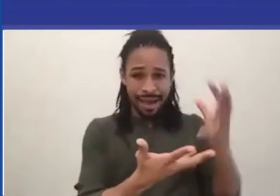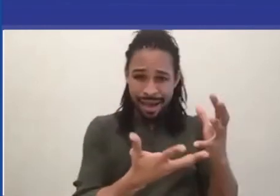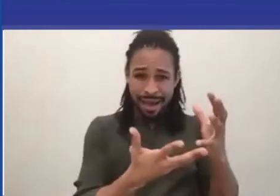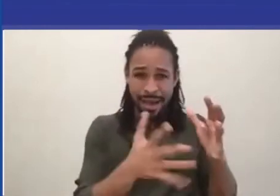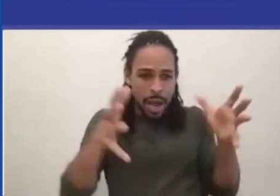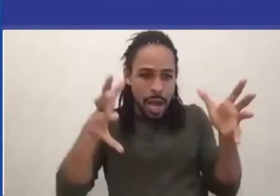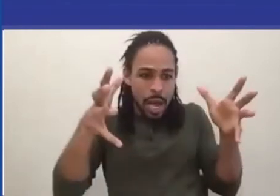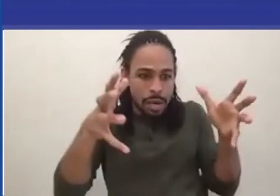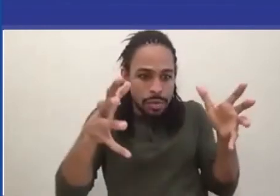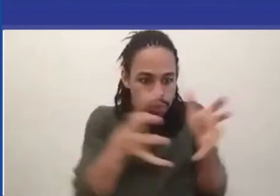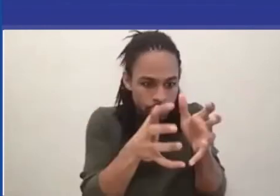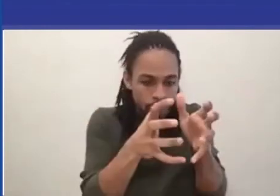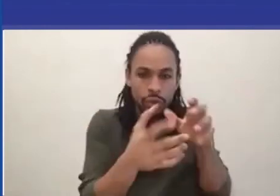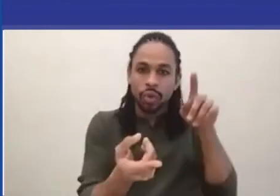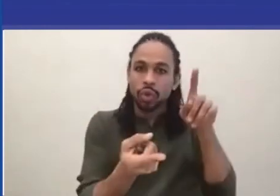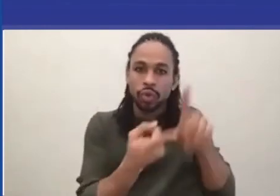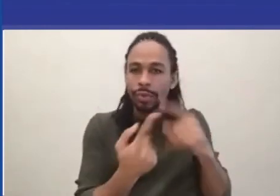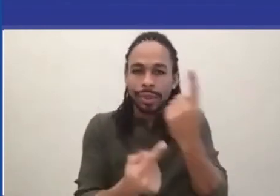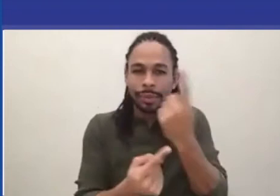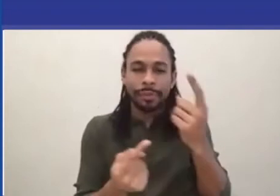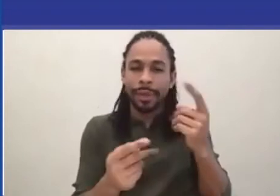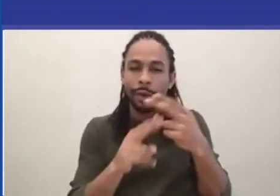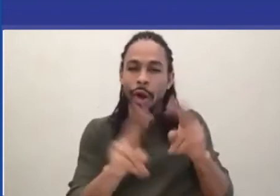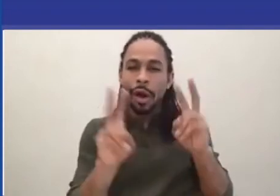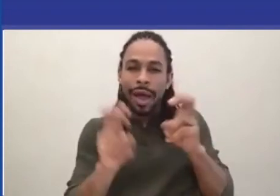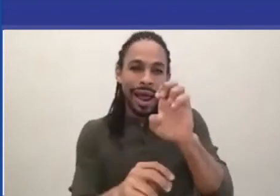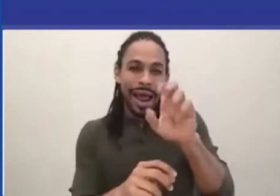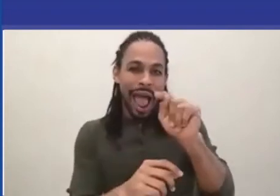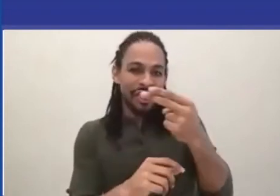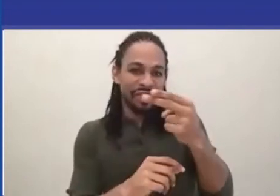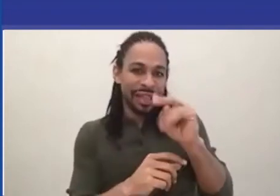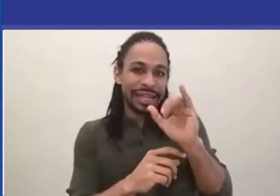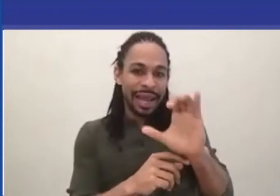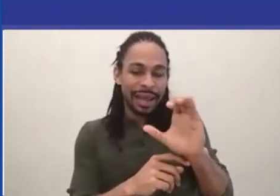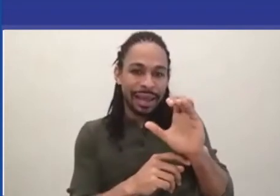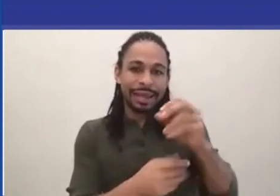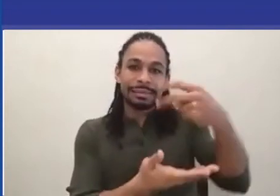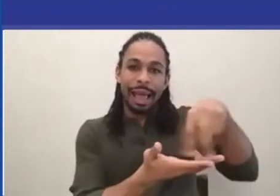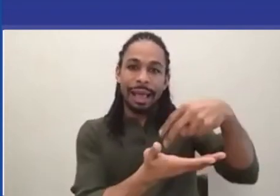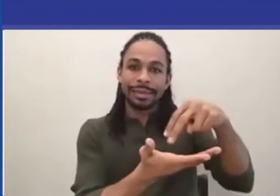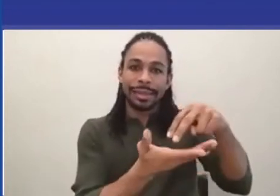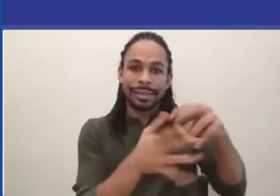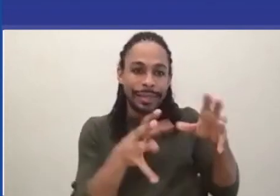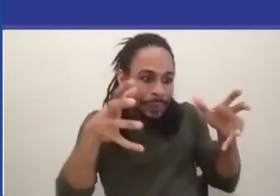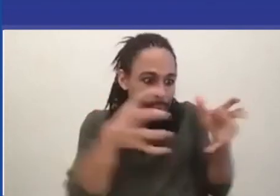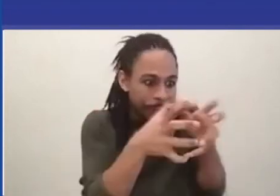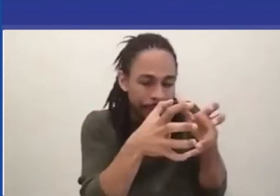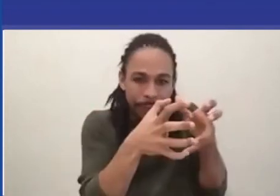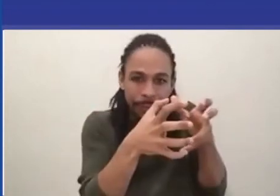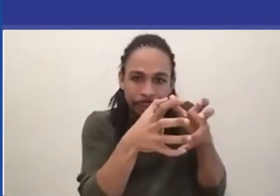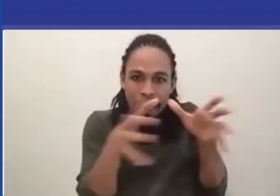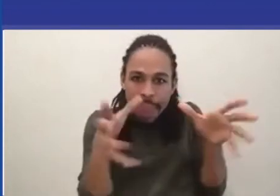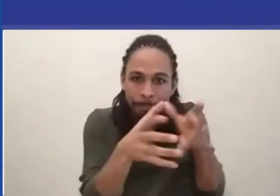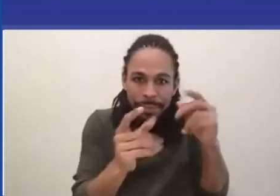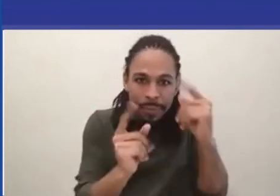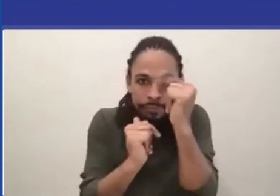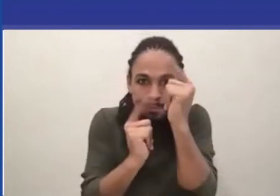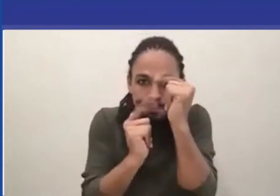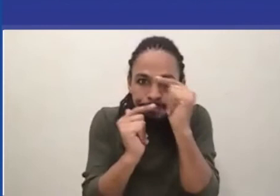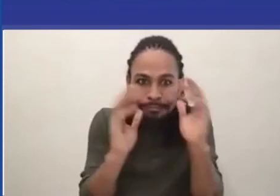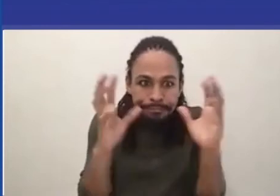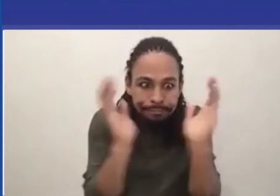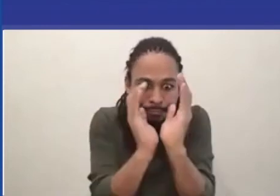for 3 credits. And yet the entire dance major is